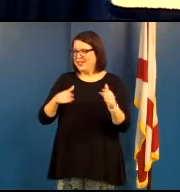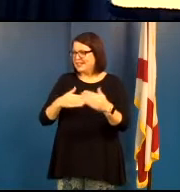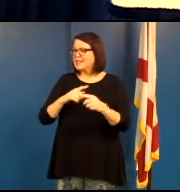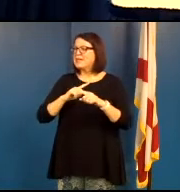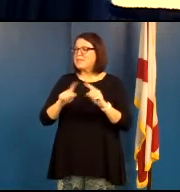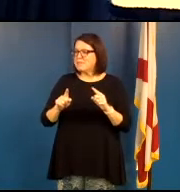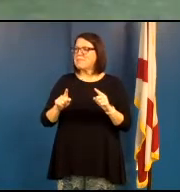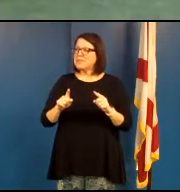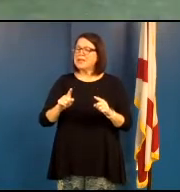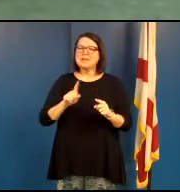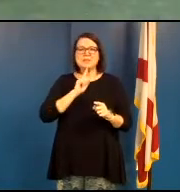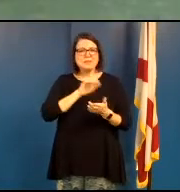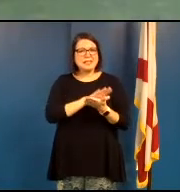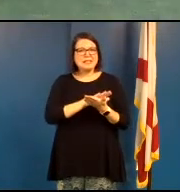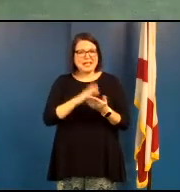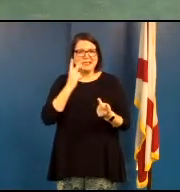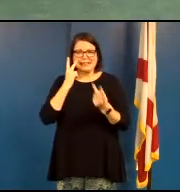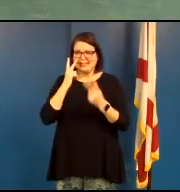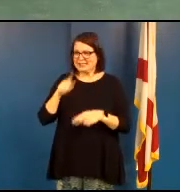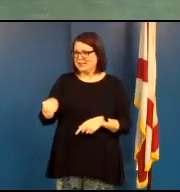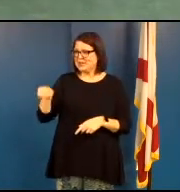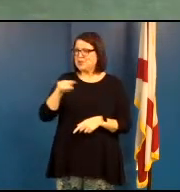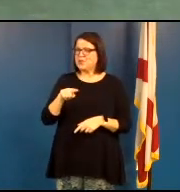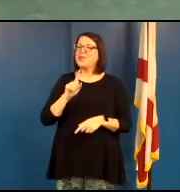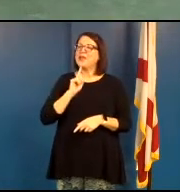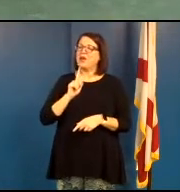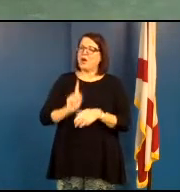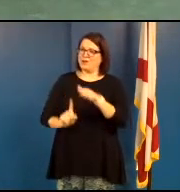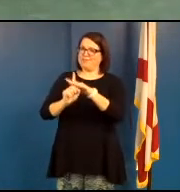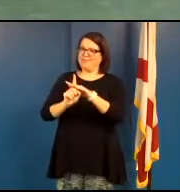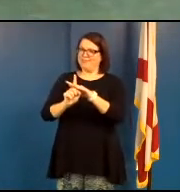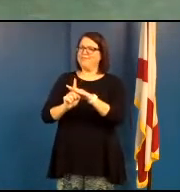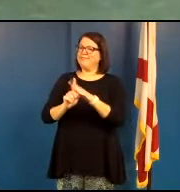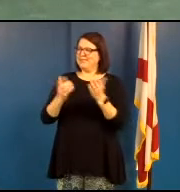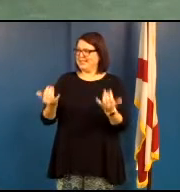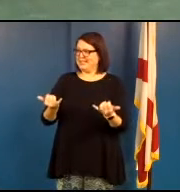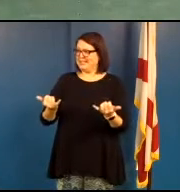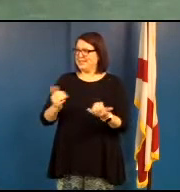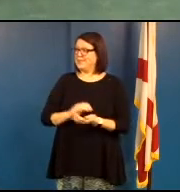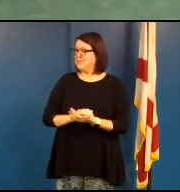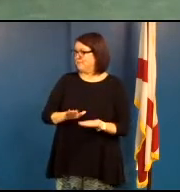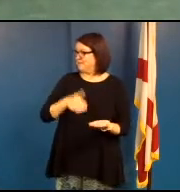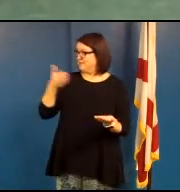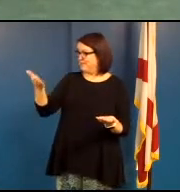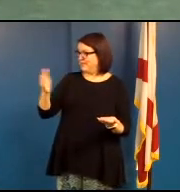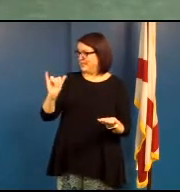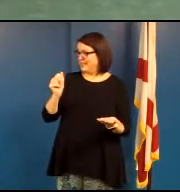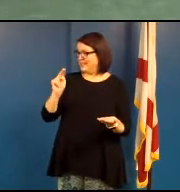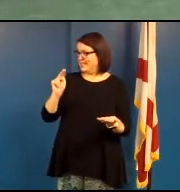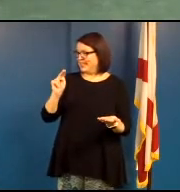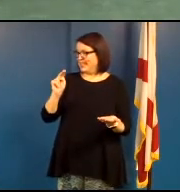see those of you who are here with us today. So with that, thank you, Janet.